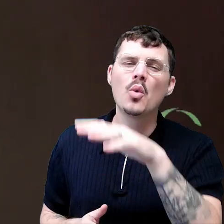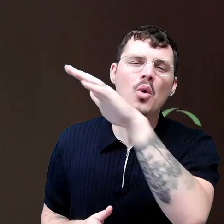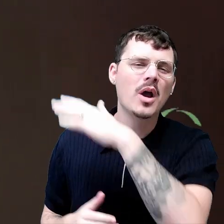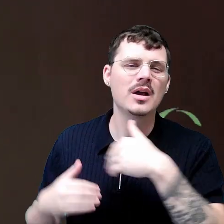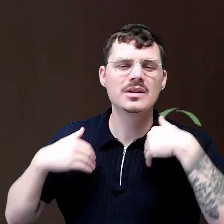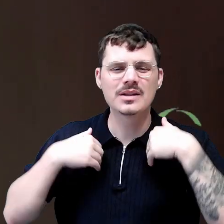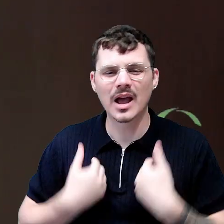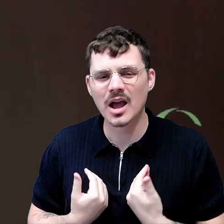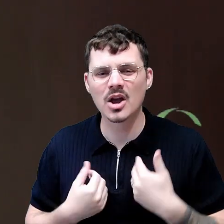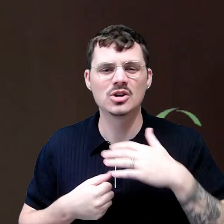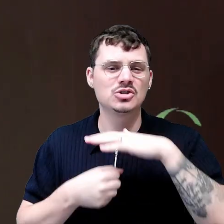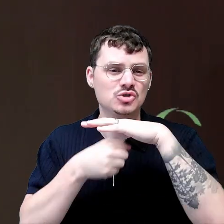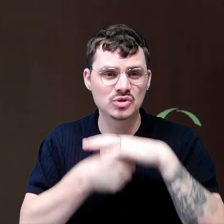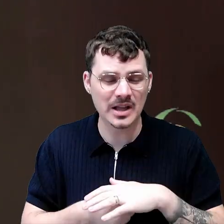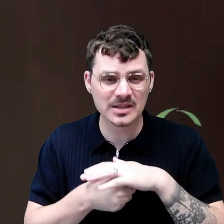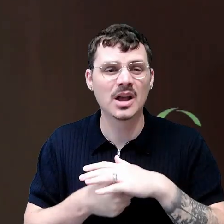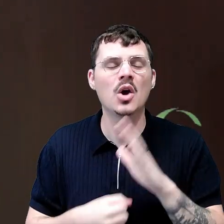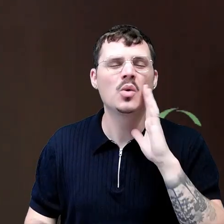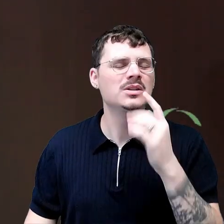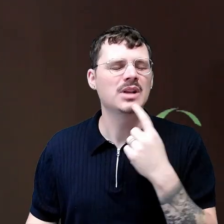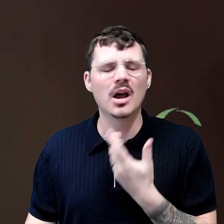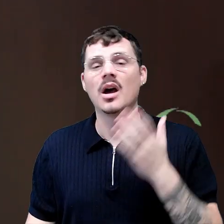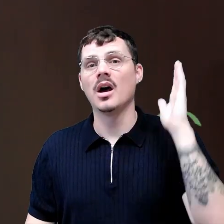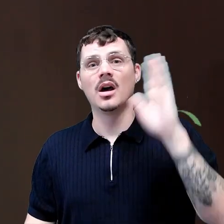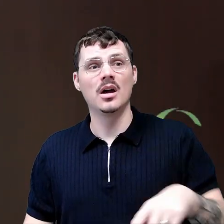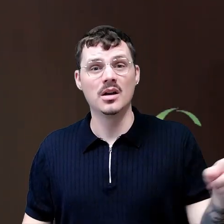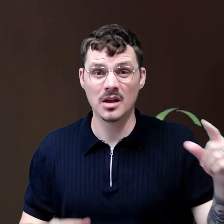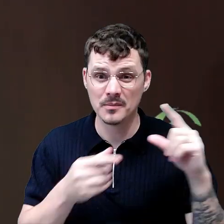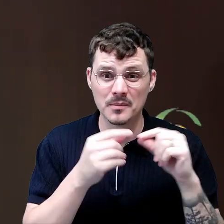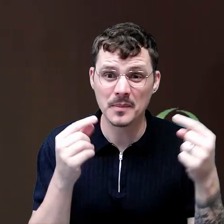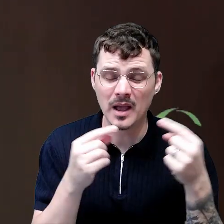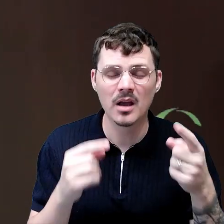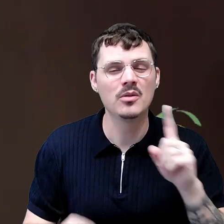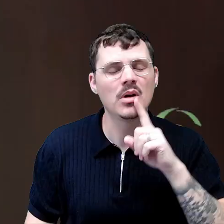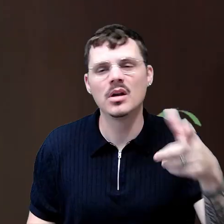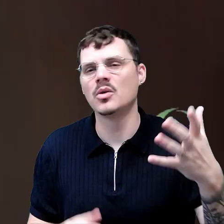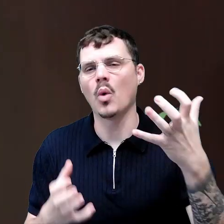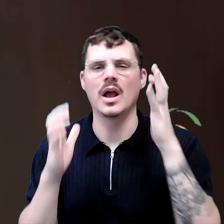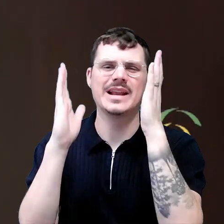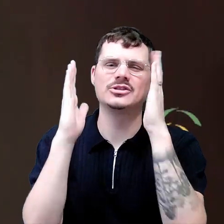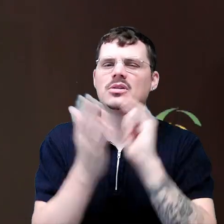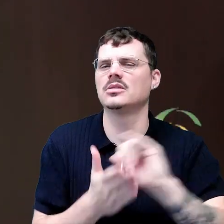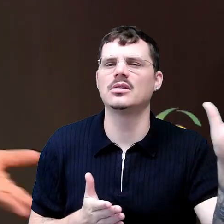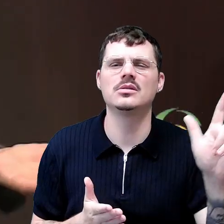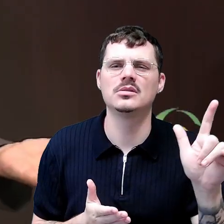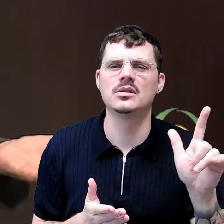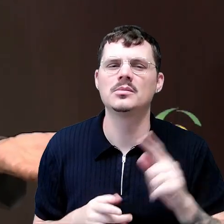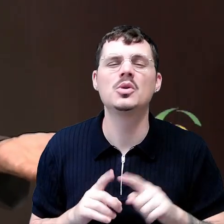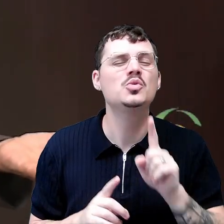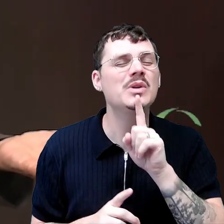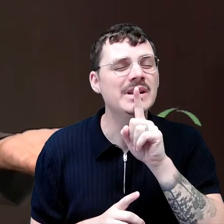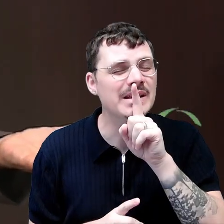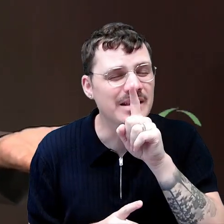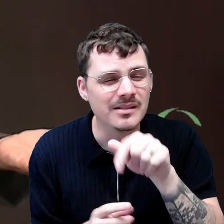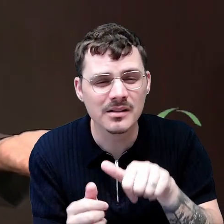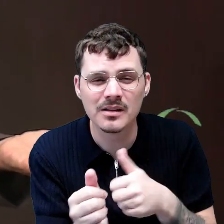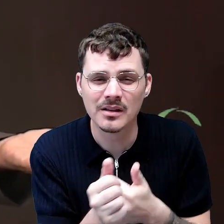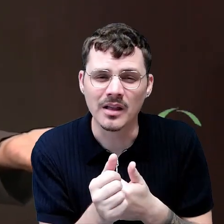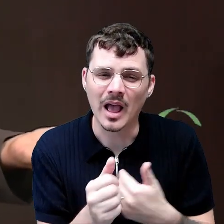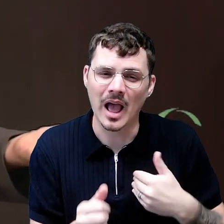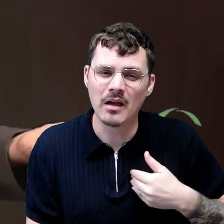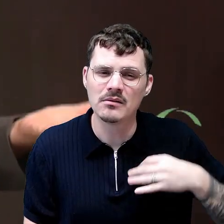whatever they are is going to say, he's just doing that for attention, ignore it. But it turns out to be useful, even